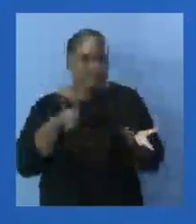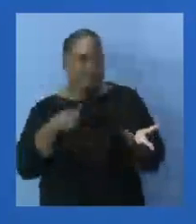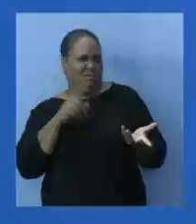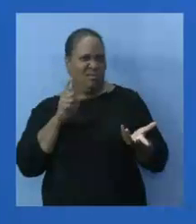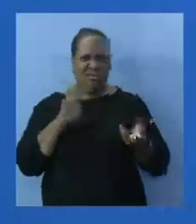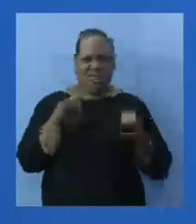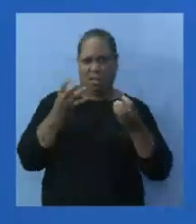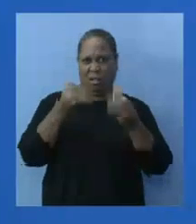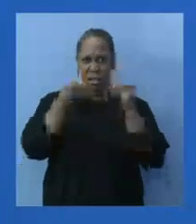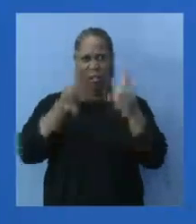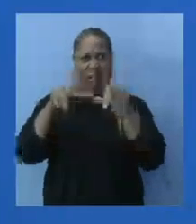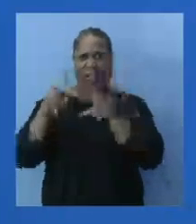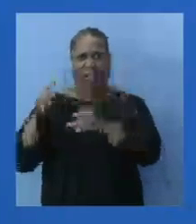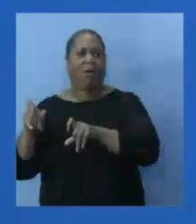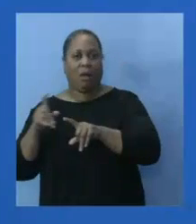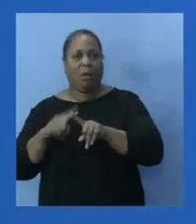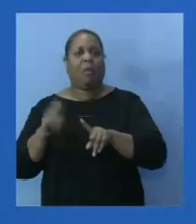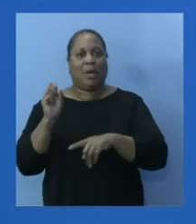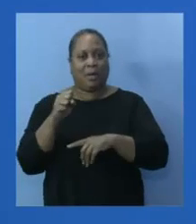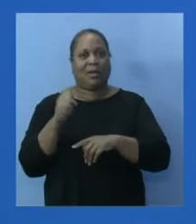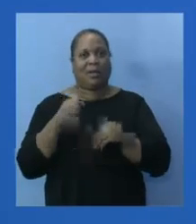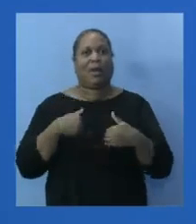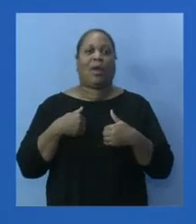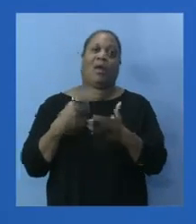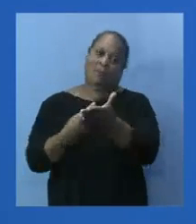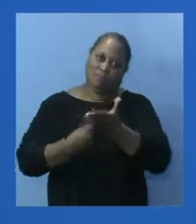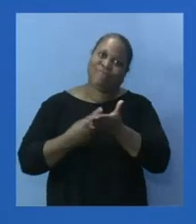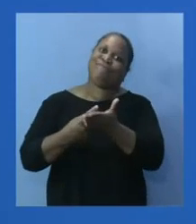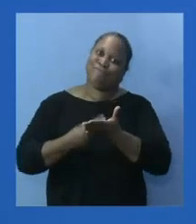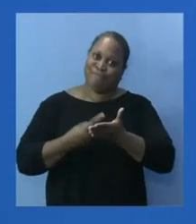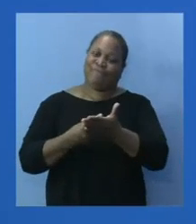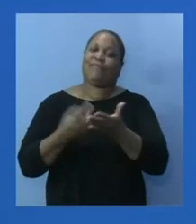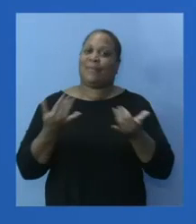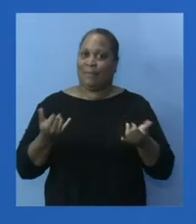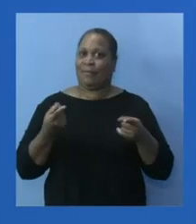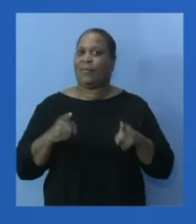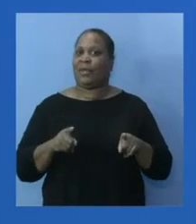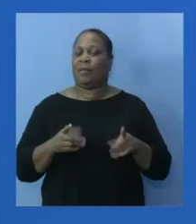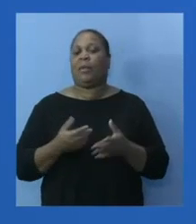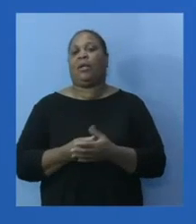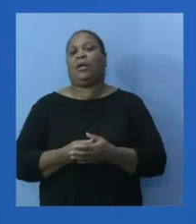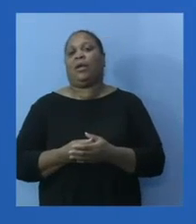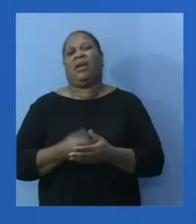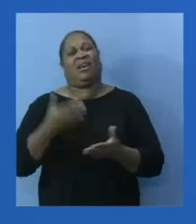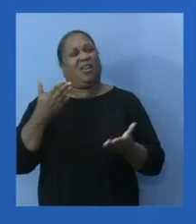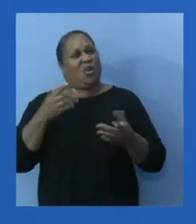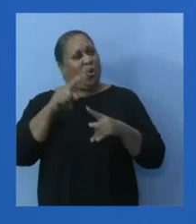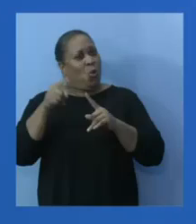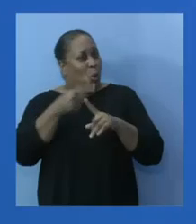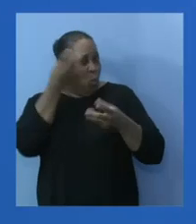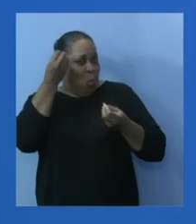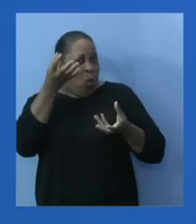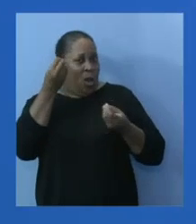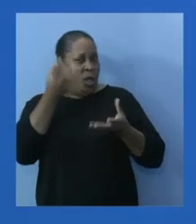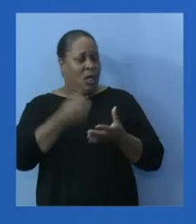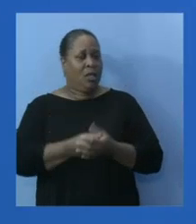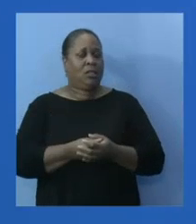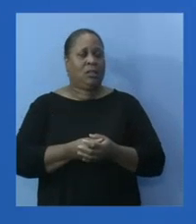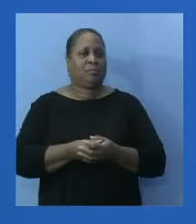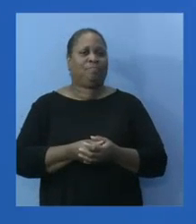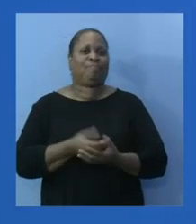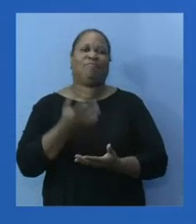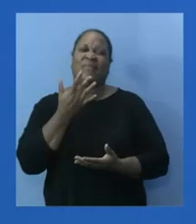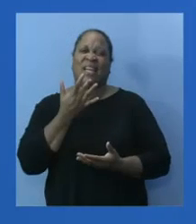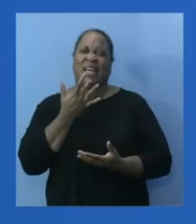tests as is required? And we are actually having active discussions concerning that. When do you think there might be an update on that? I would like to